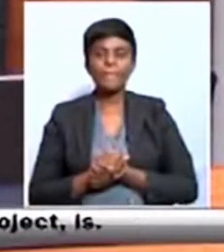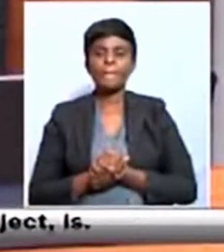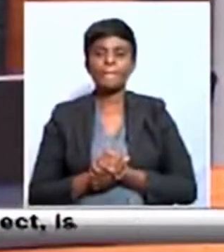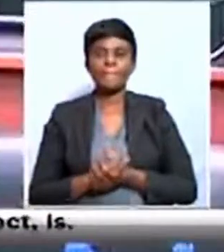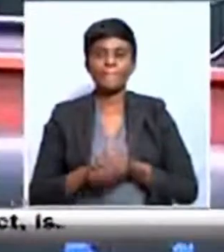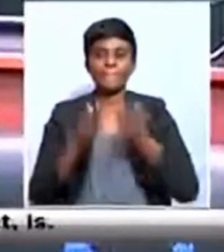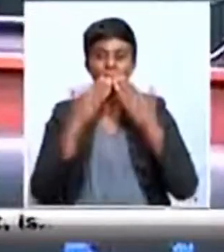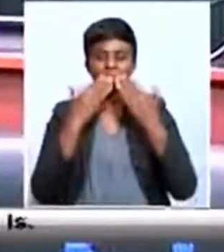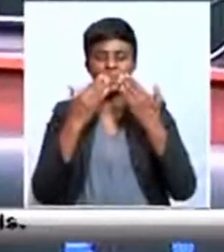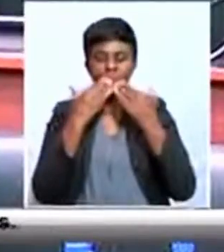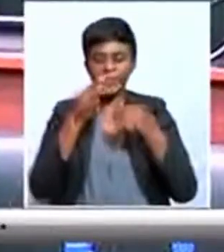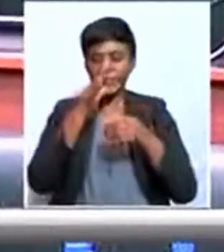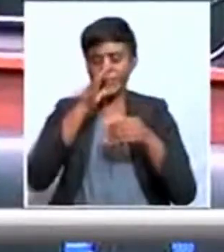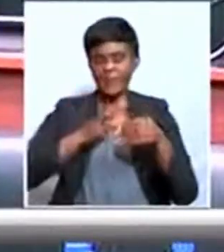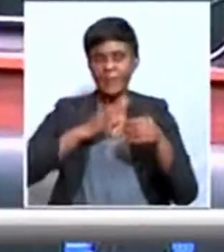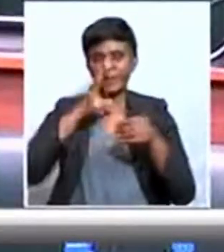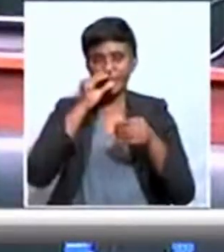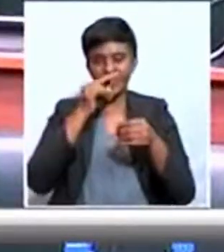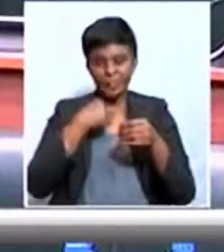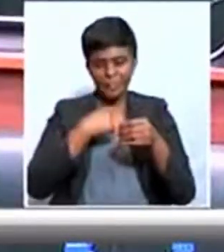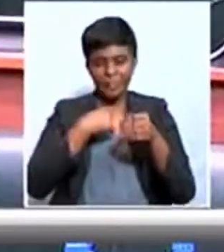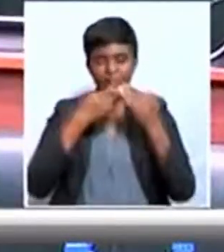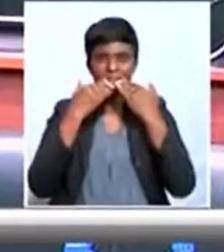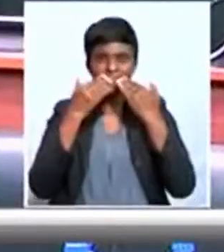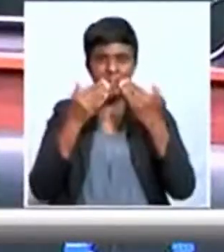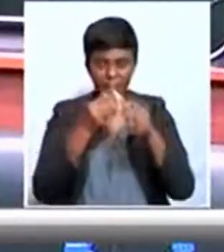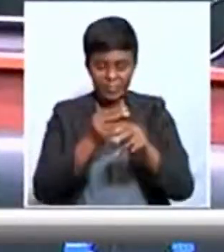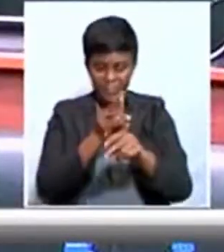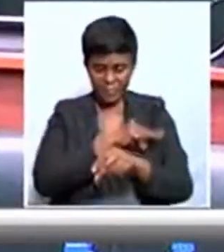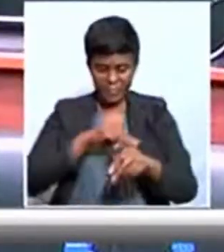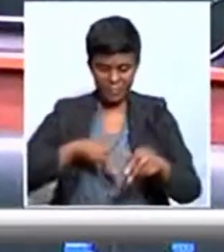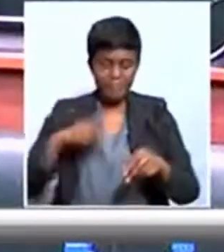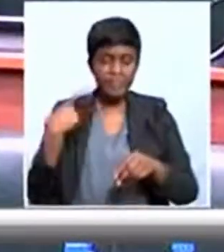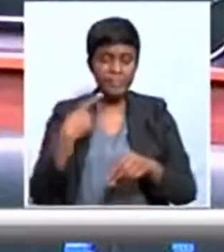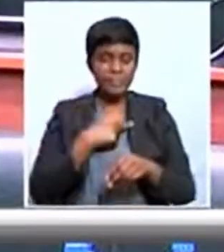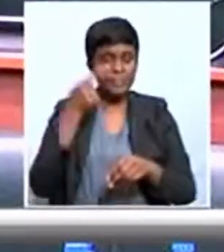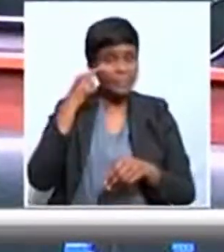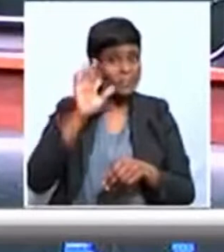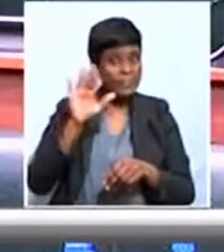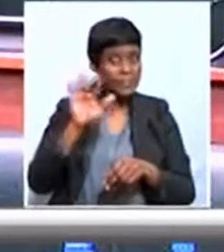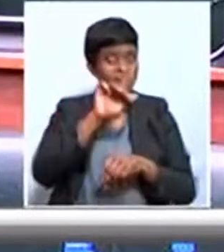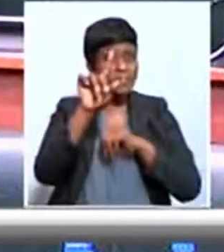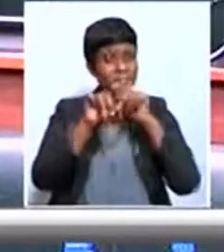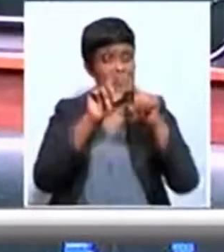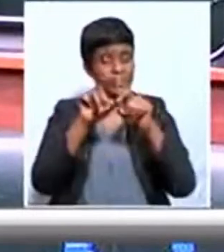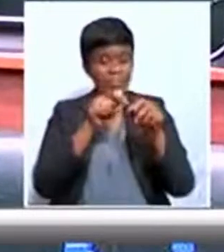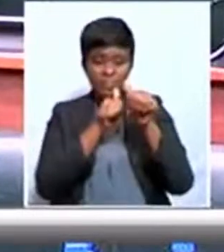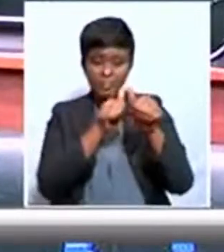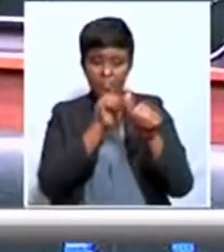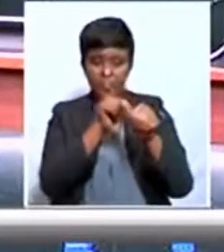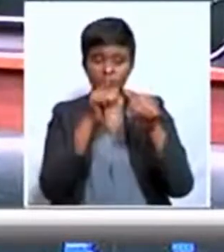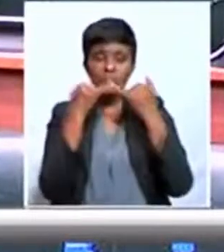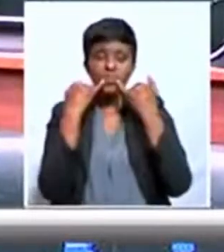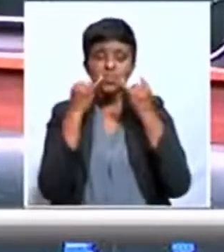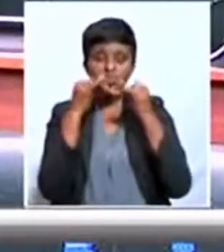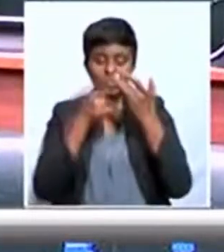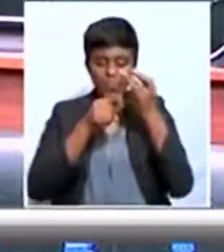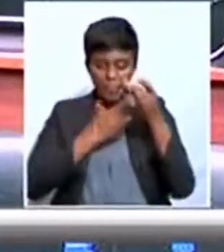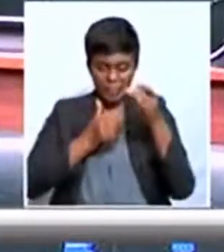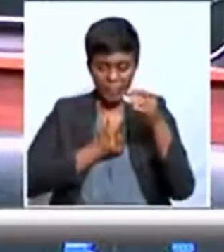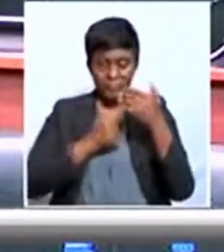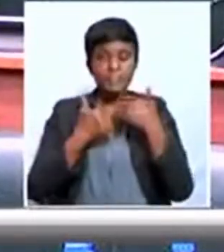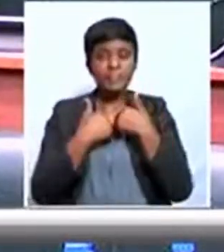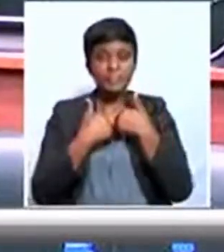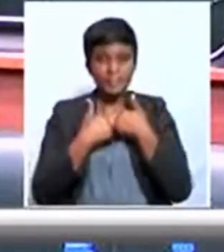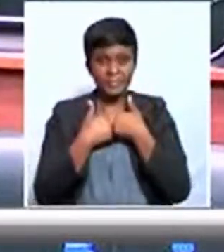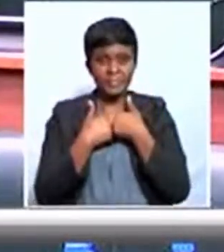Thank you, Madam Speaker, and I want to thank the Member of Parliament for this question. Madam Speaker, according to the information I have,